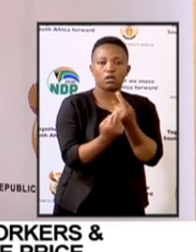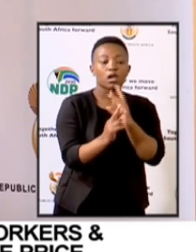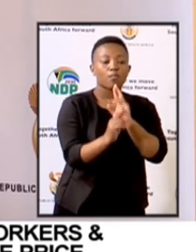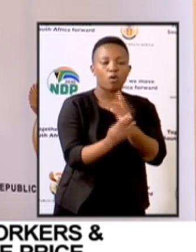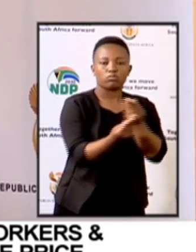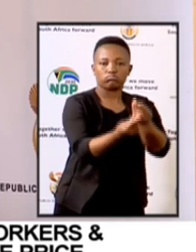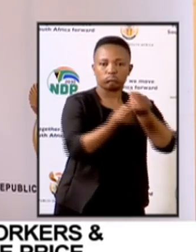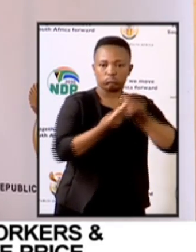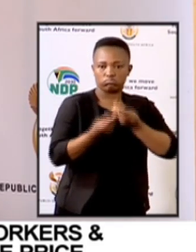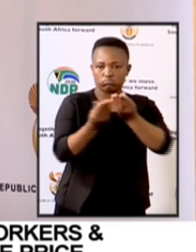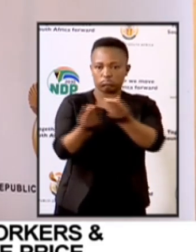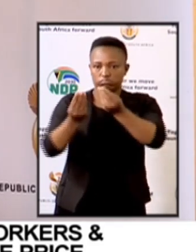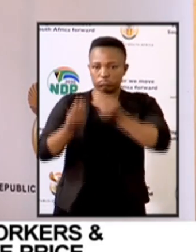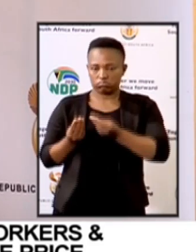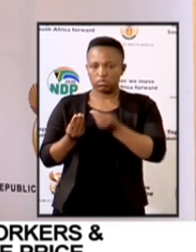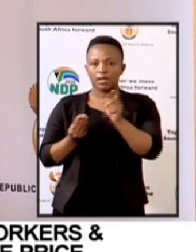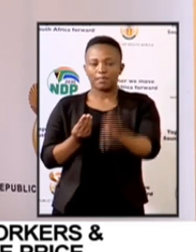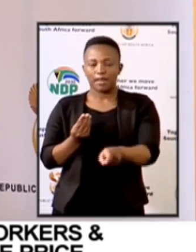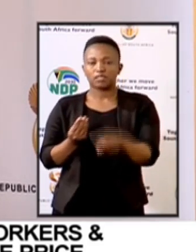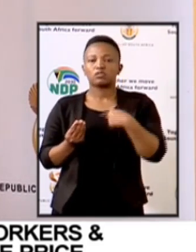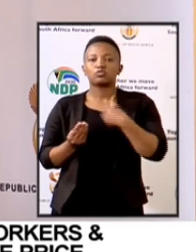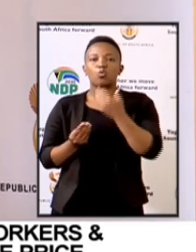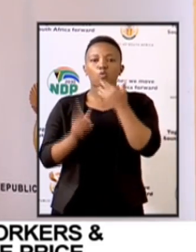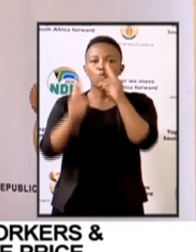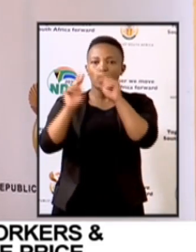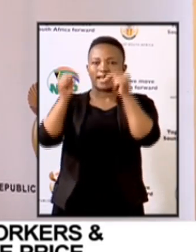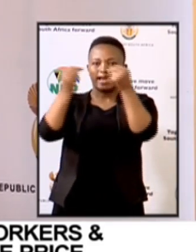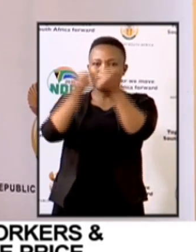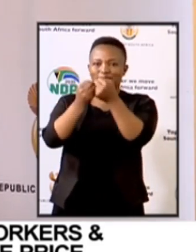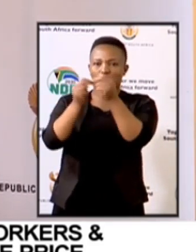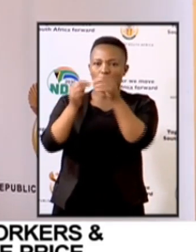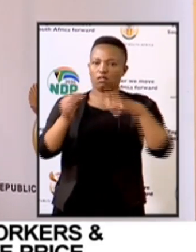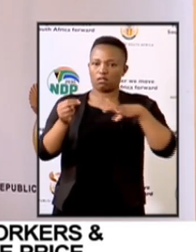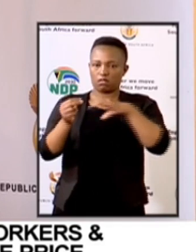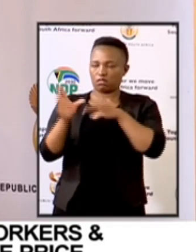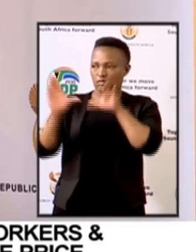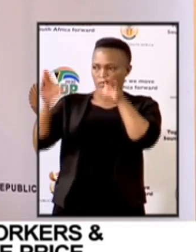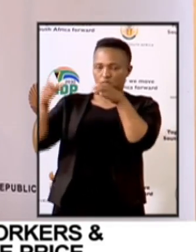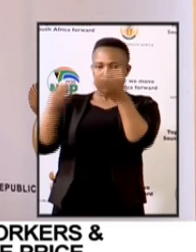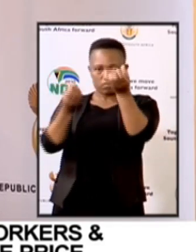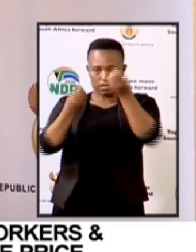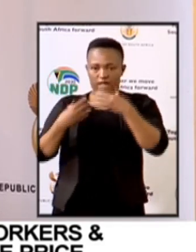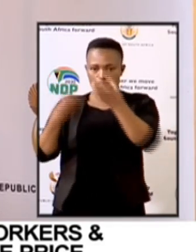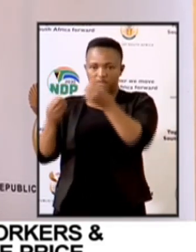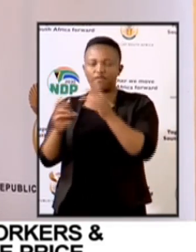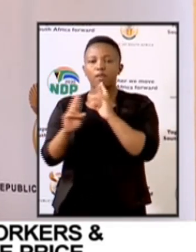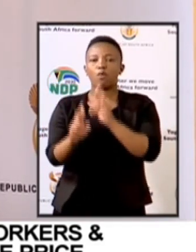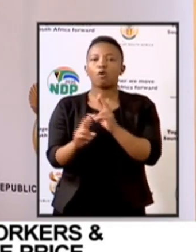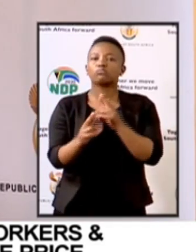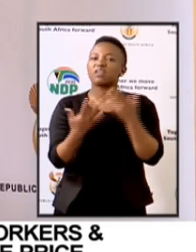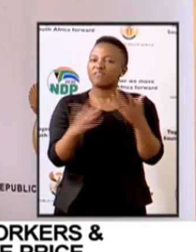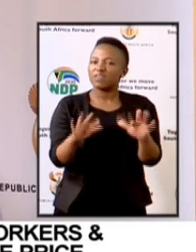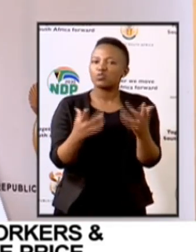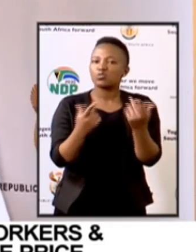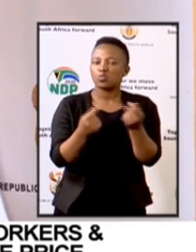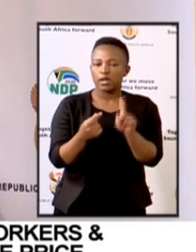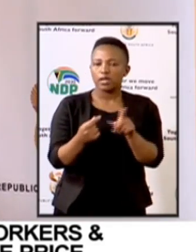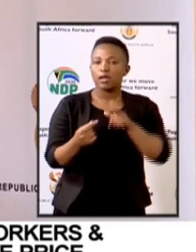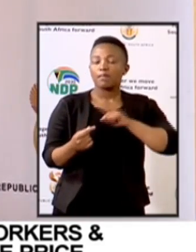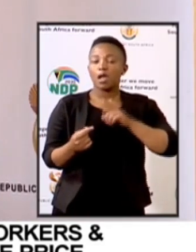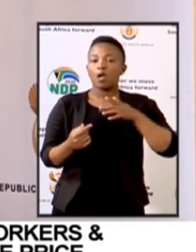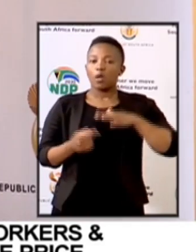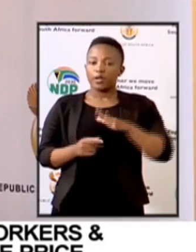Committee. And at this particular moment, I just want to take a pause and report